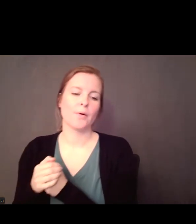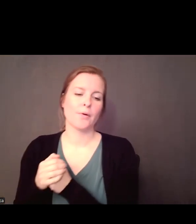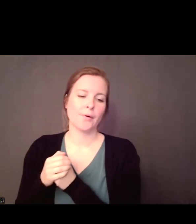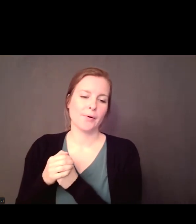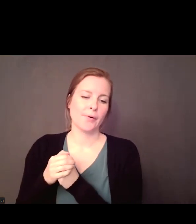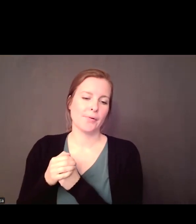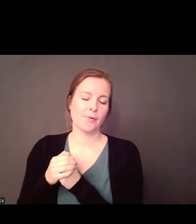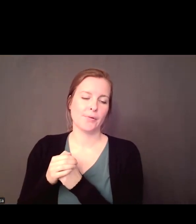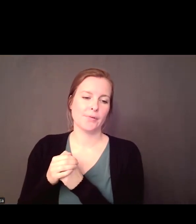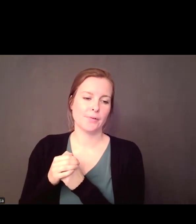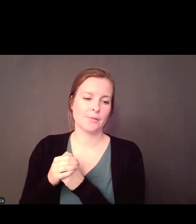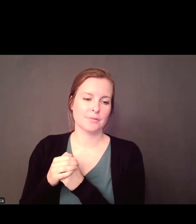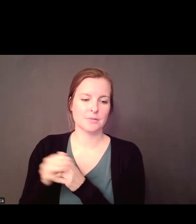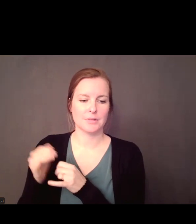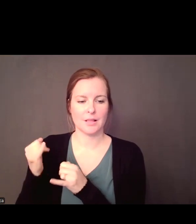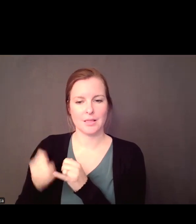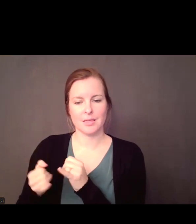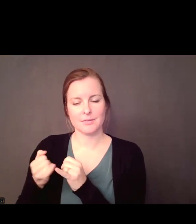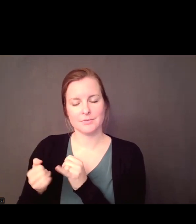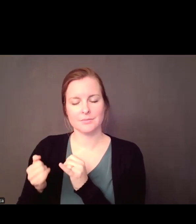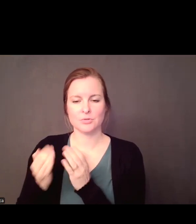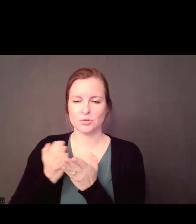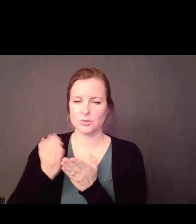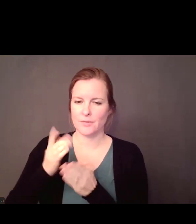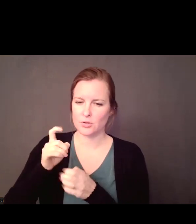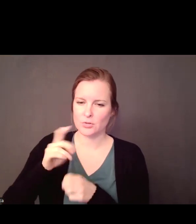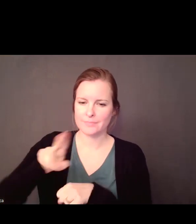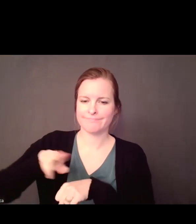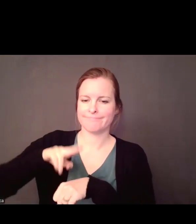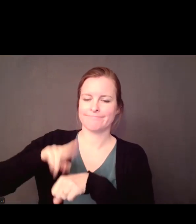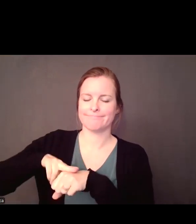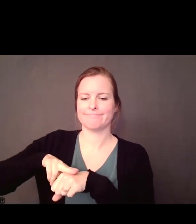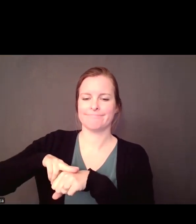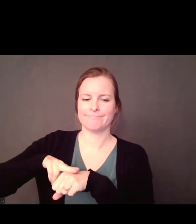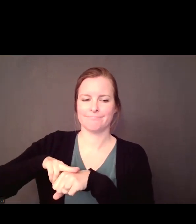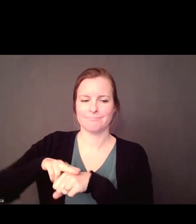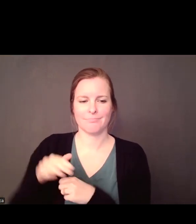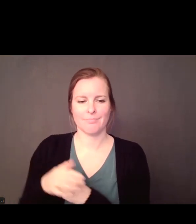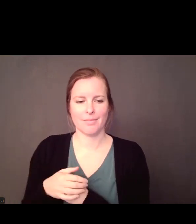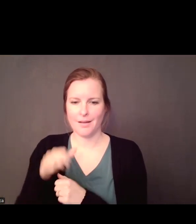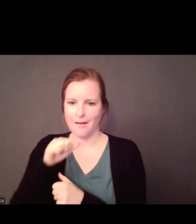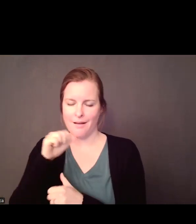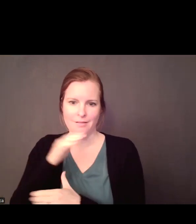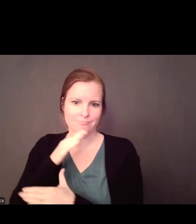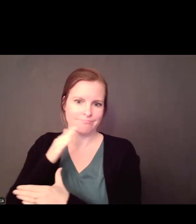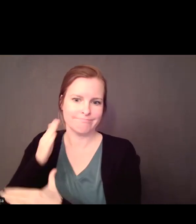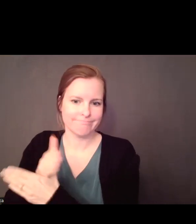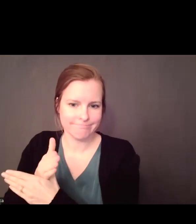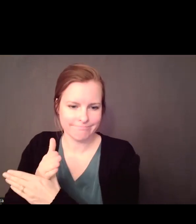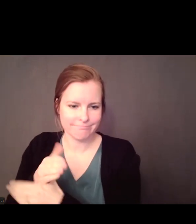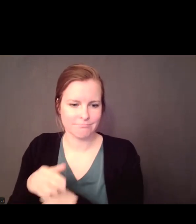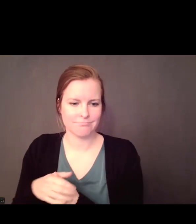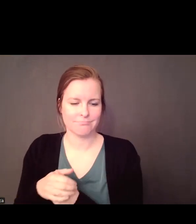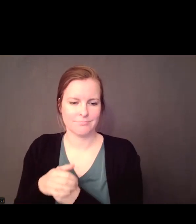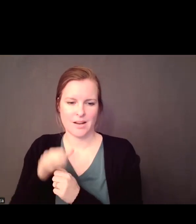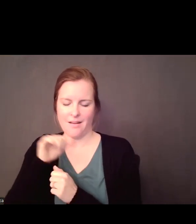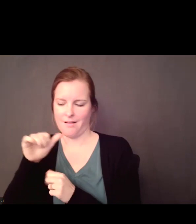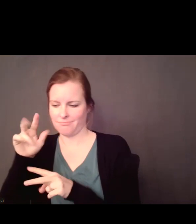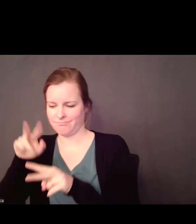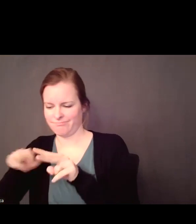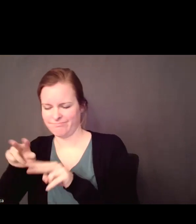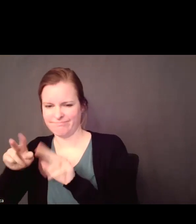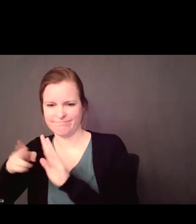last, services should be natural, non-intrusive, non-stigmatizing, and non-punitive. CSS